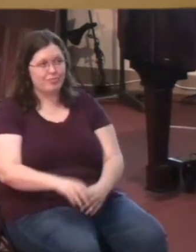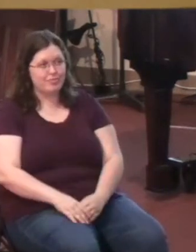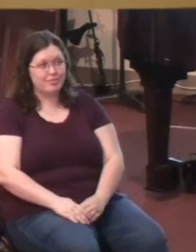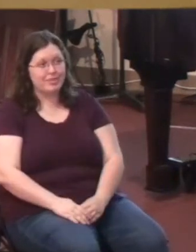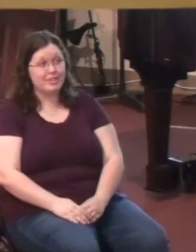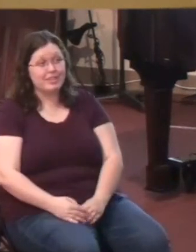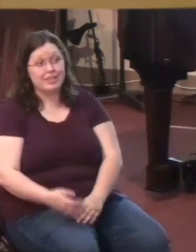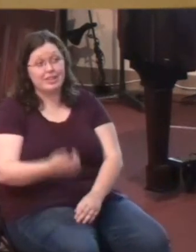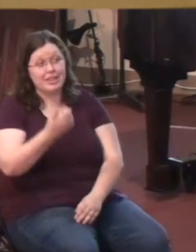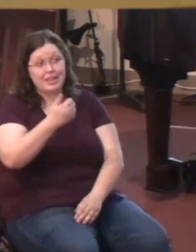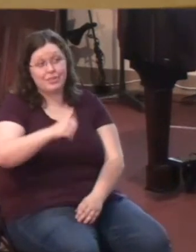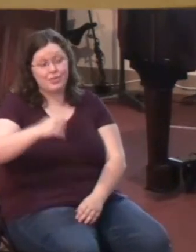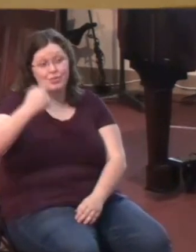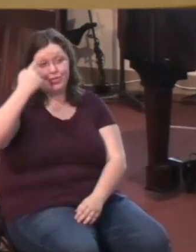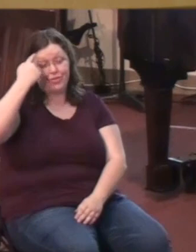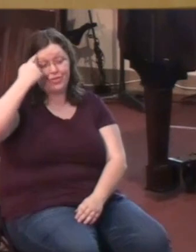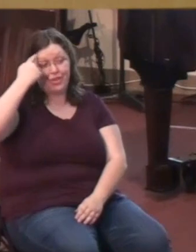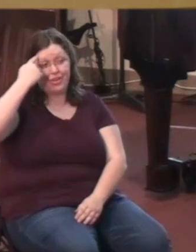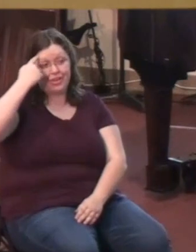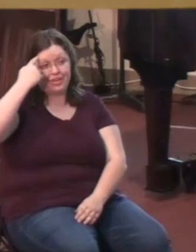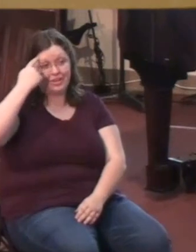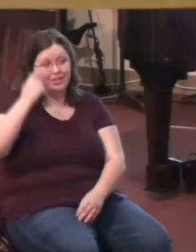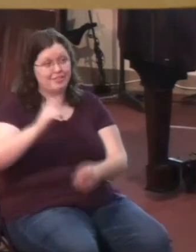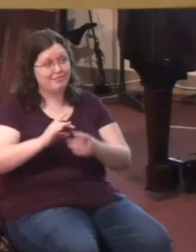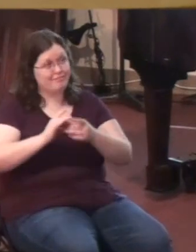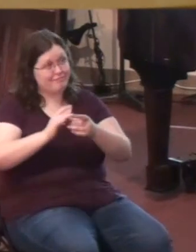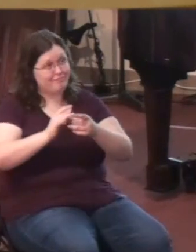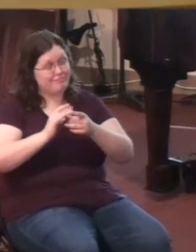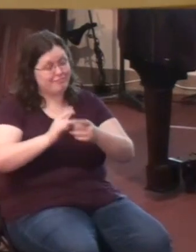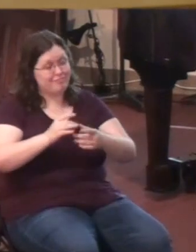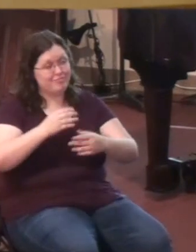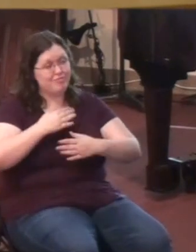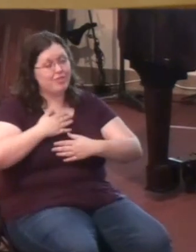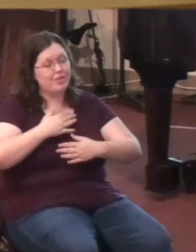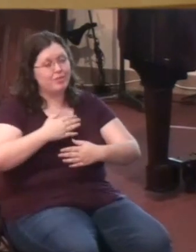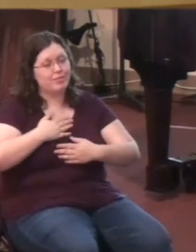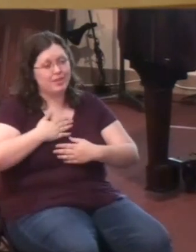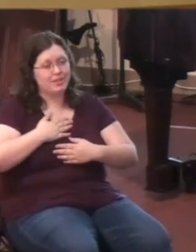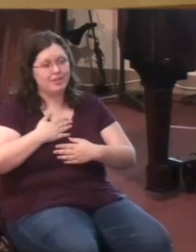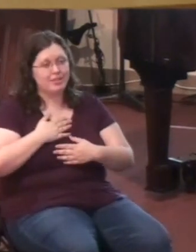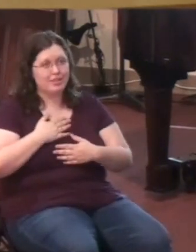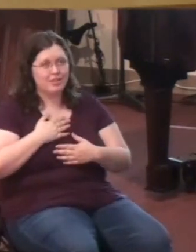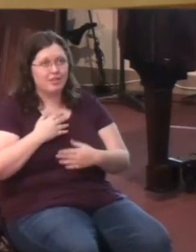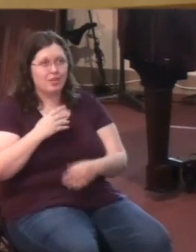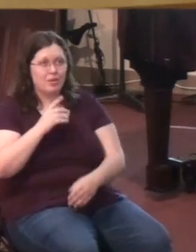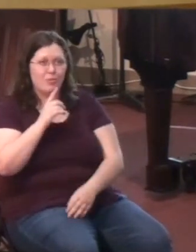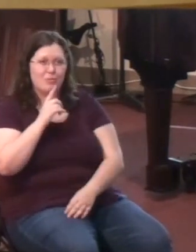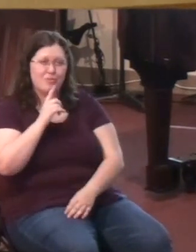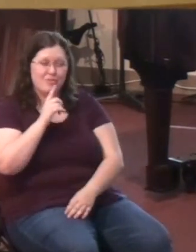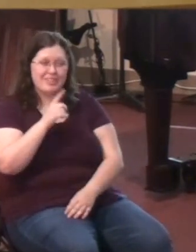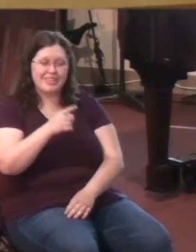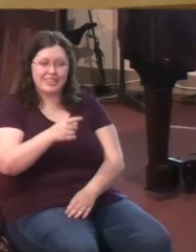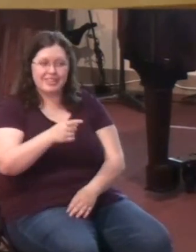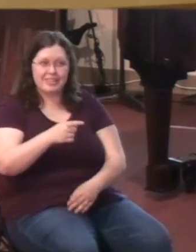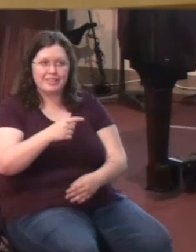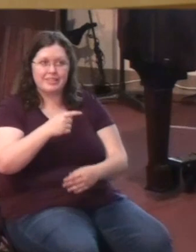any of those thoughts, anything that you want to bring with your breath. You know, ironically, The breath is,